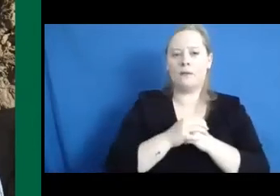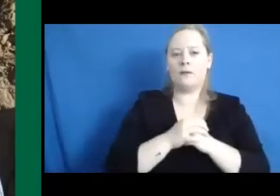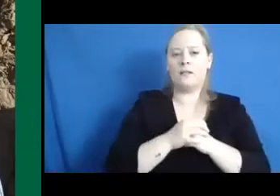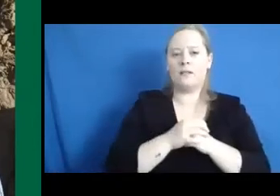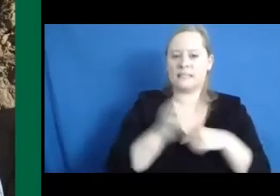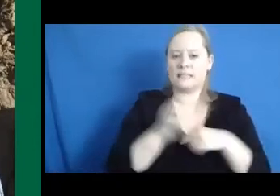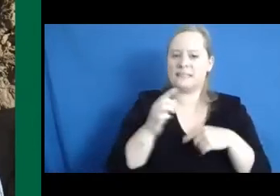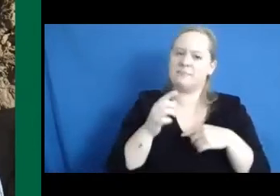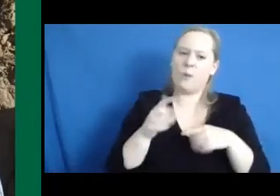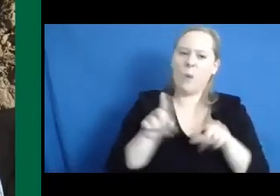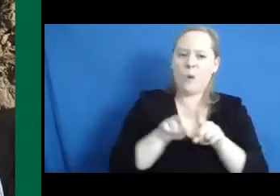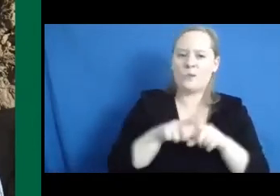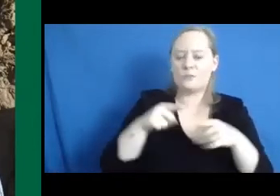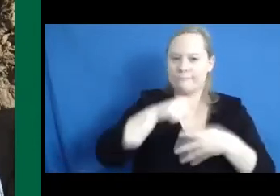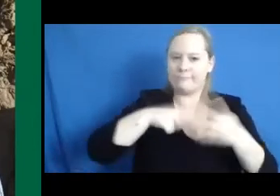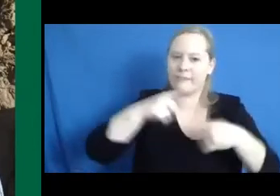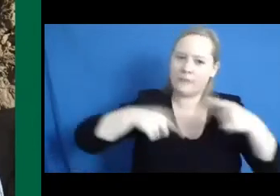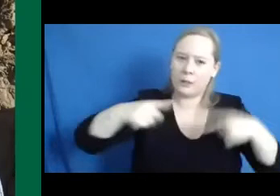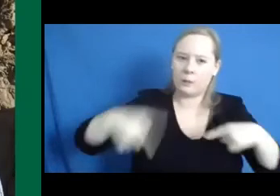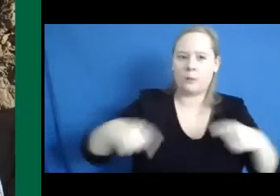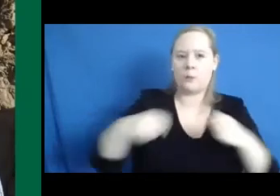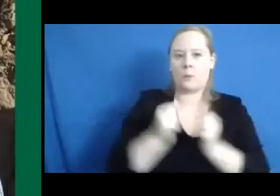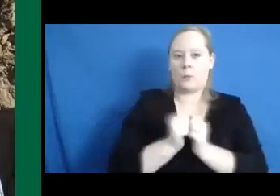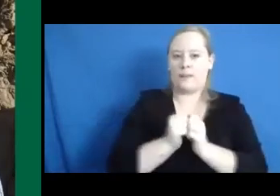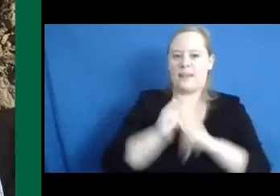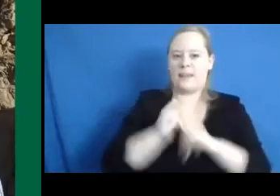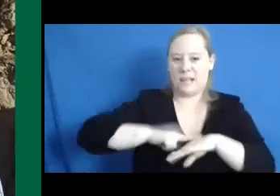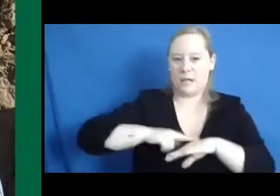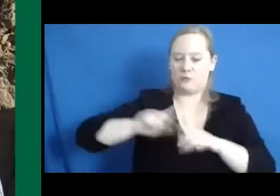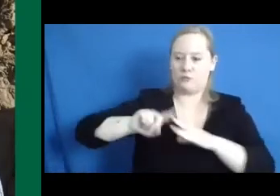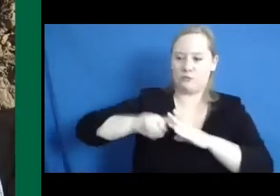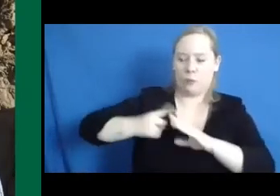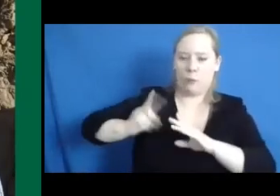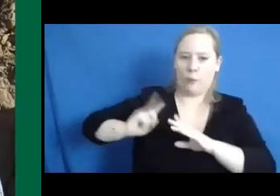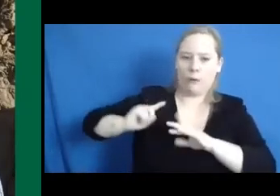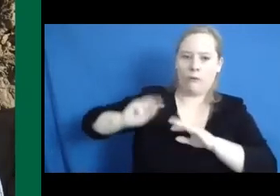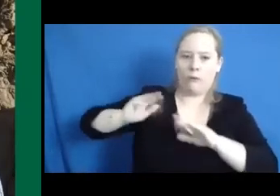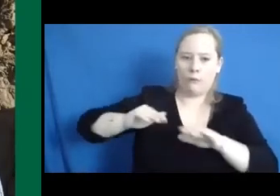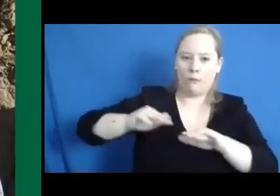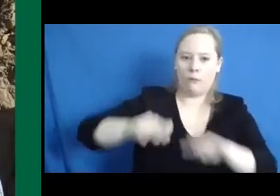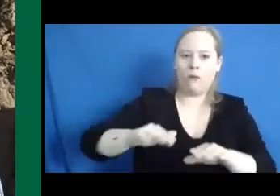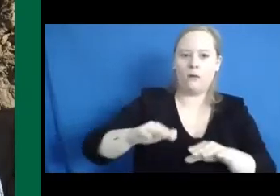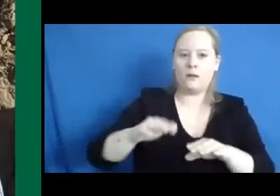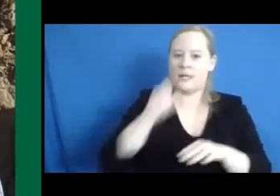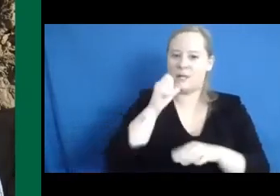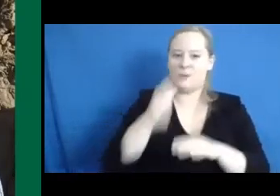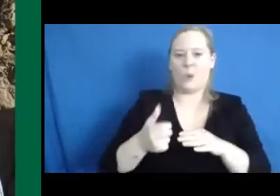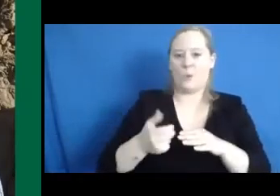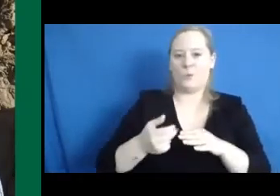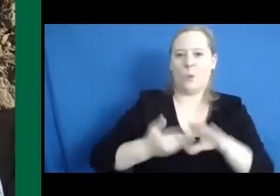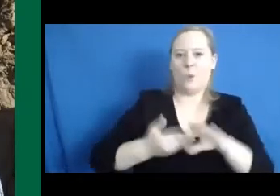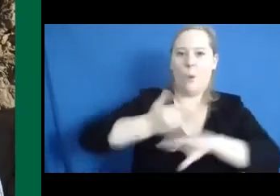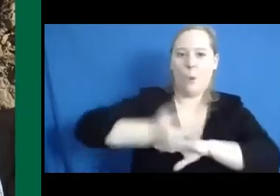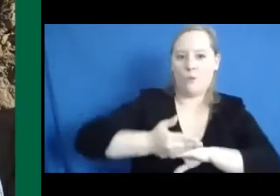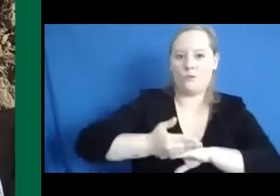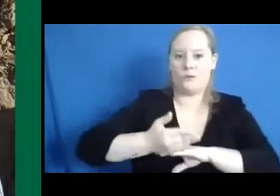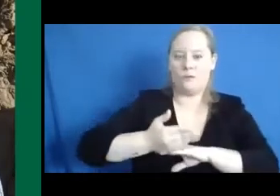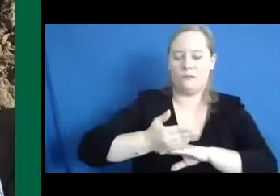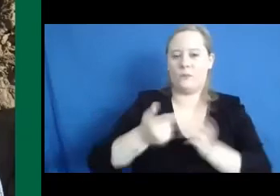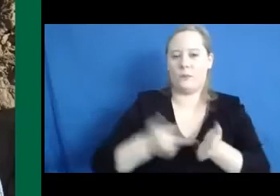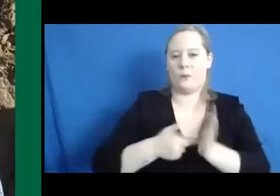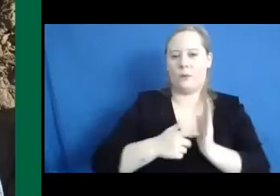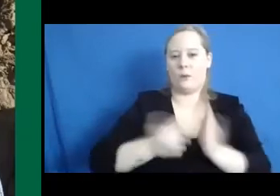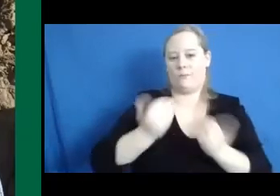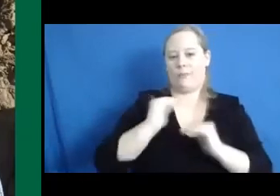natural sources within the watershed, and overall the metal concentrations do not exceed the RCRA limits for landfill waste. So, and